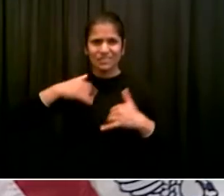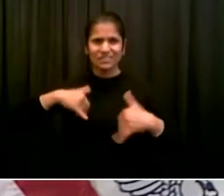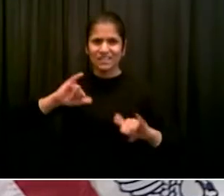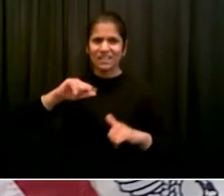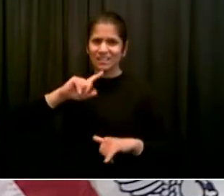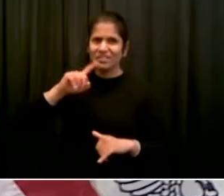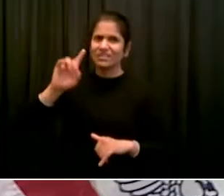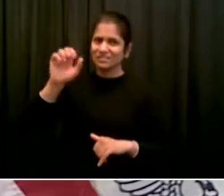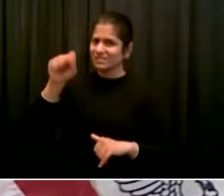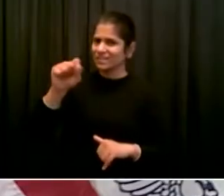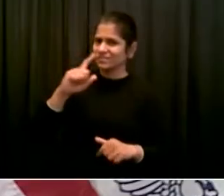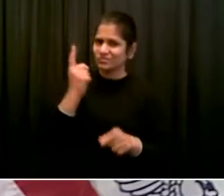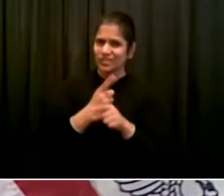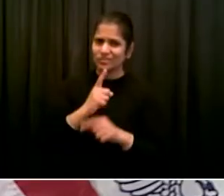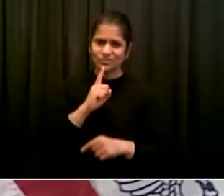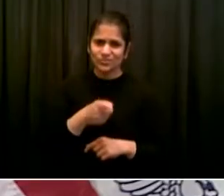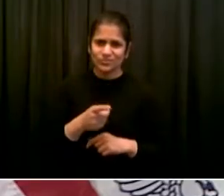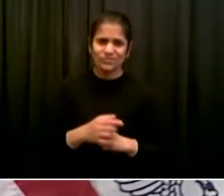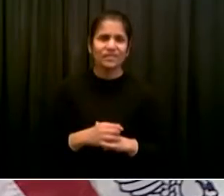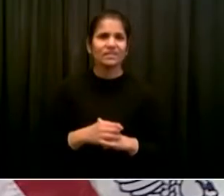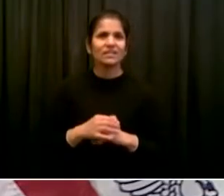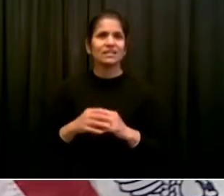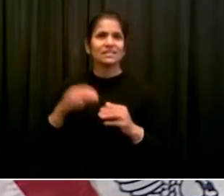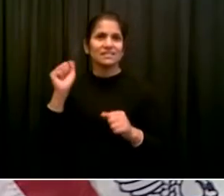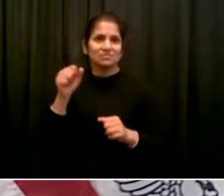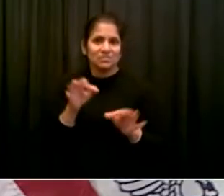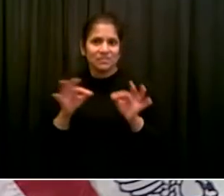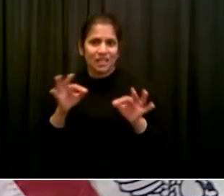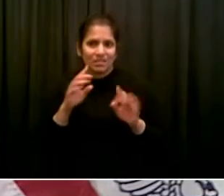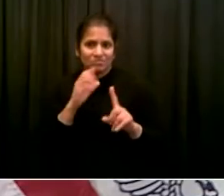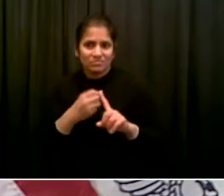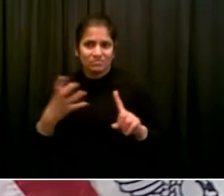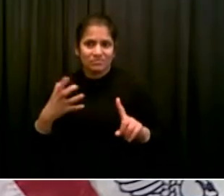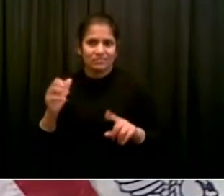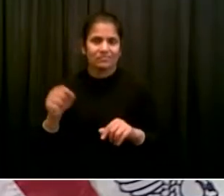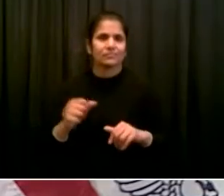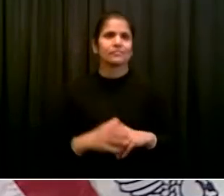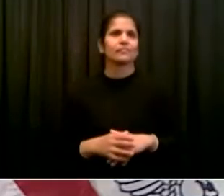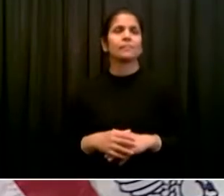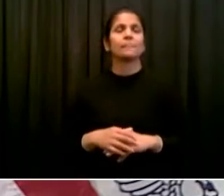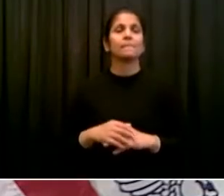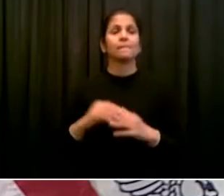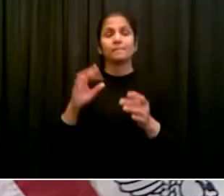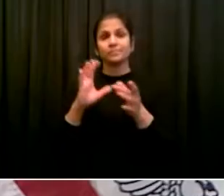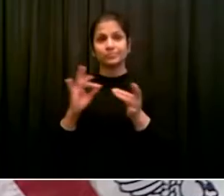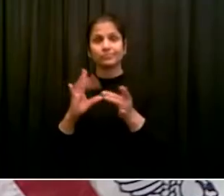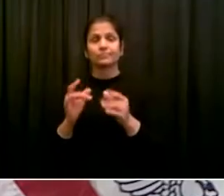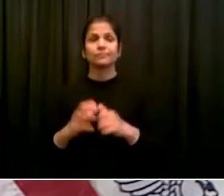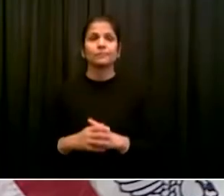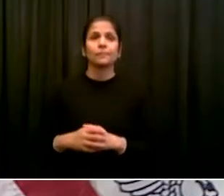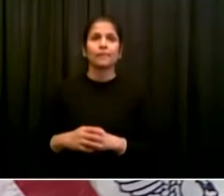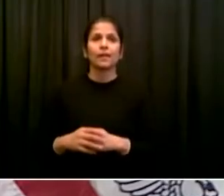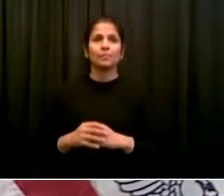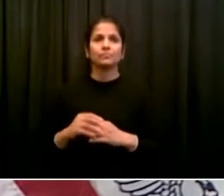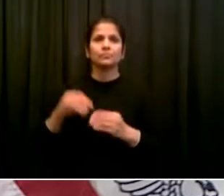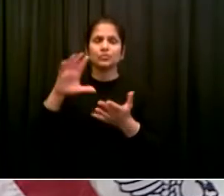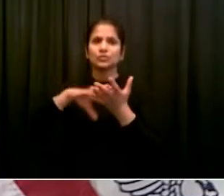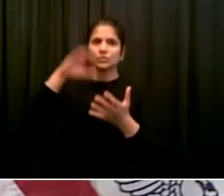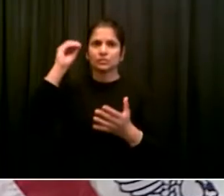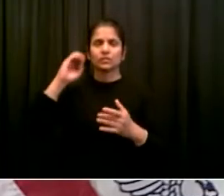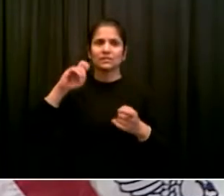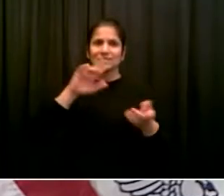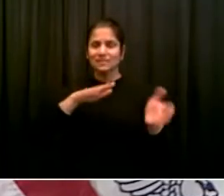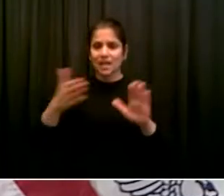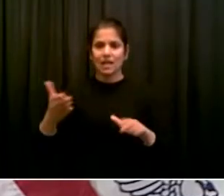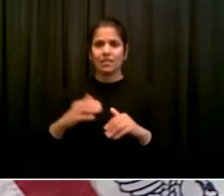talked about A Tale of Two Cities. But what we've learned over time is the depth of it. What we've learned over time is the ways that